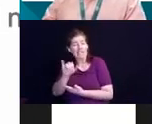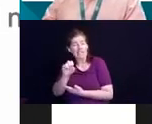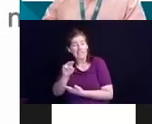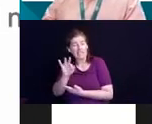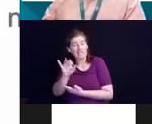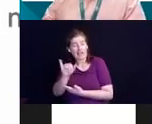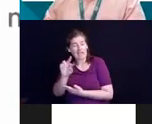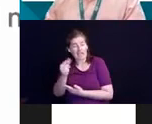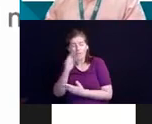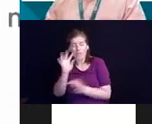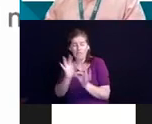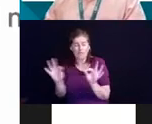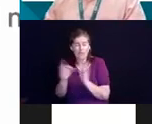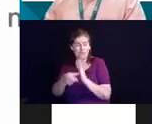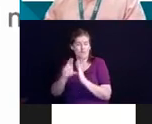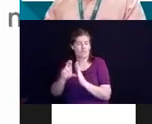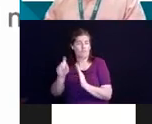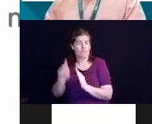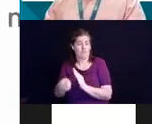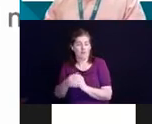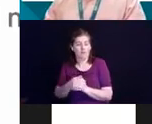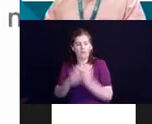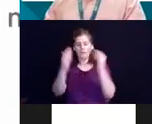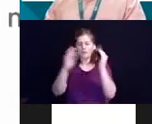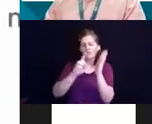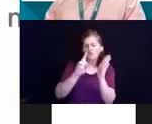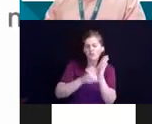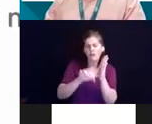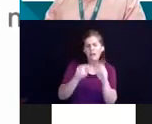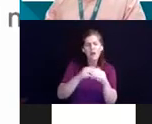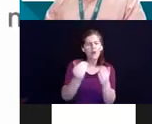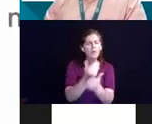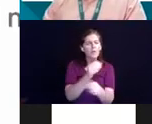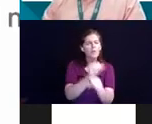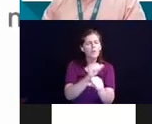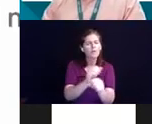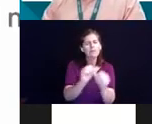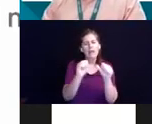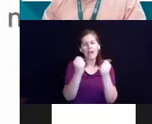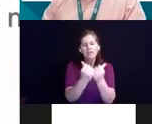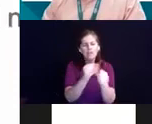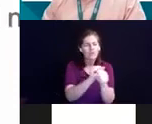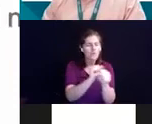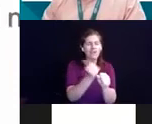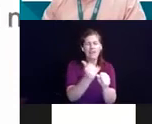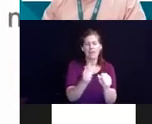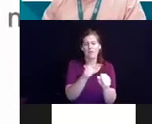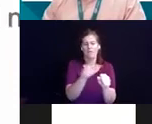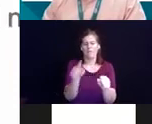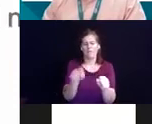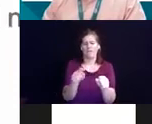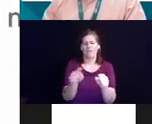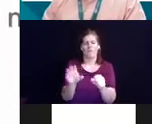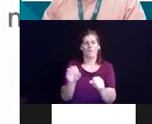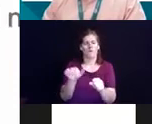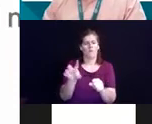significant areas of review. Checking in on new employees, agency employees, anyone who needs COVID-19